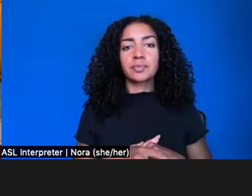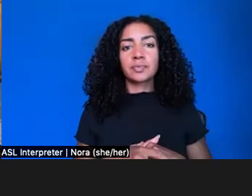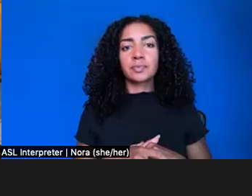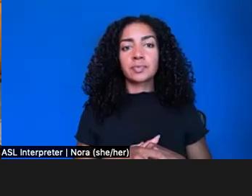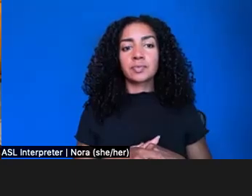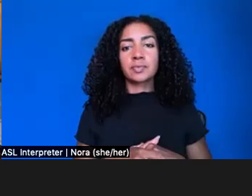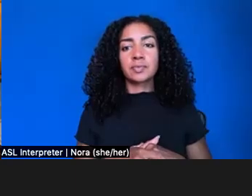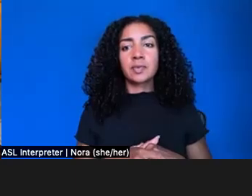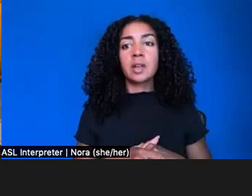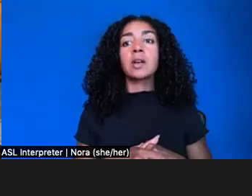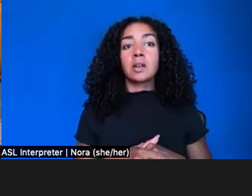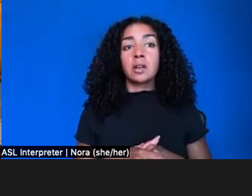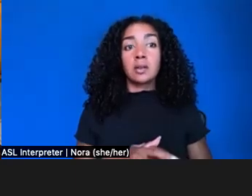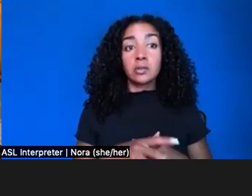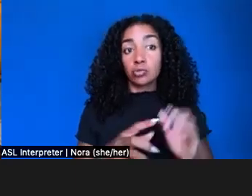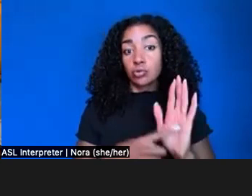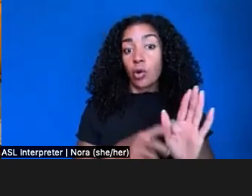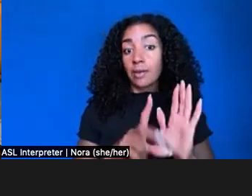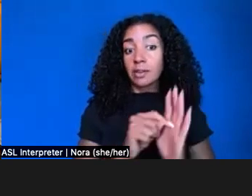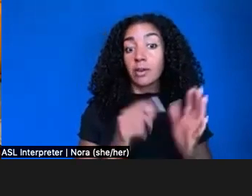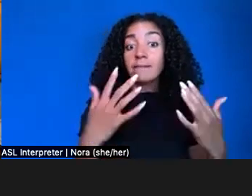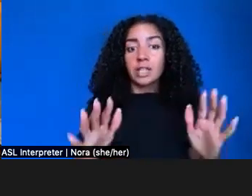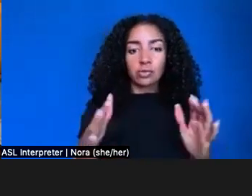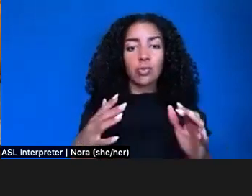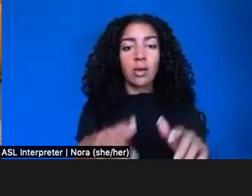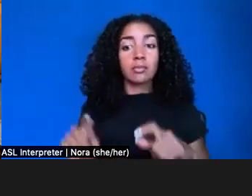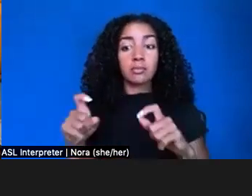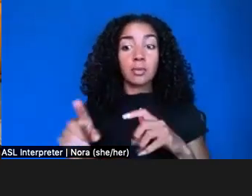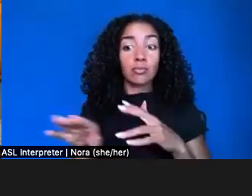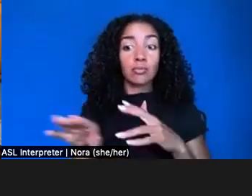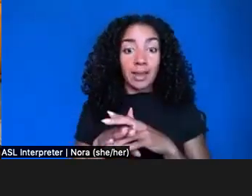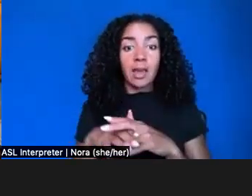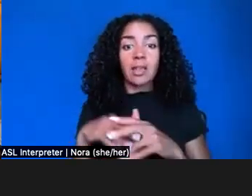then we'll take a break and we'll come back at 3:00 or